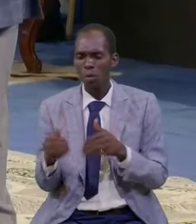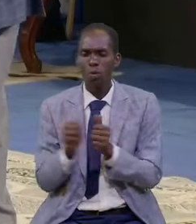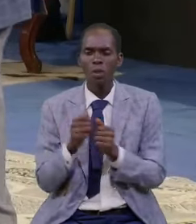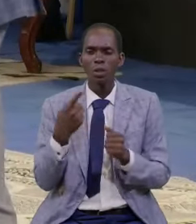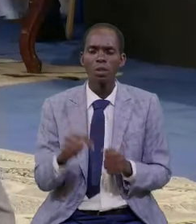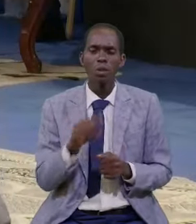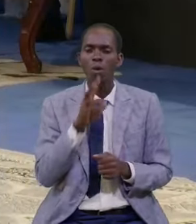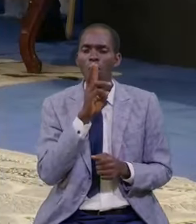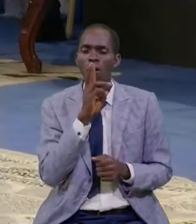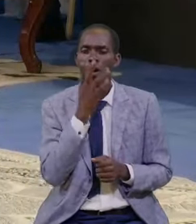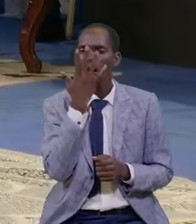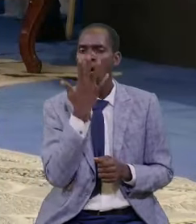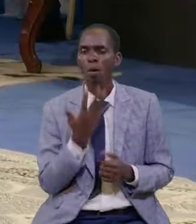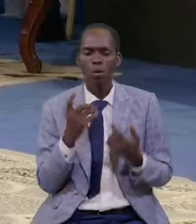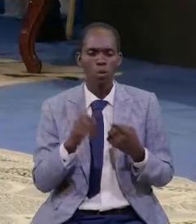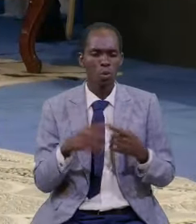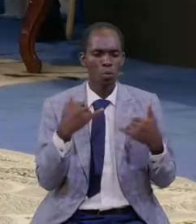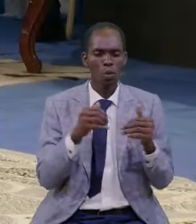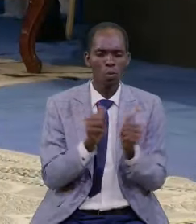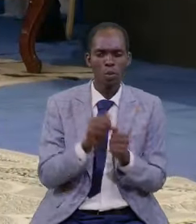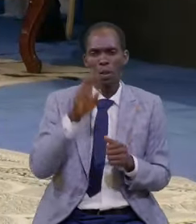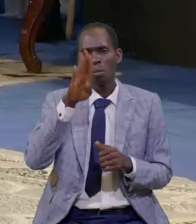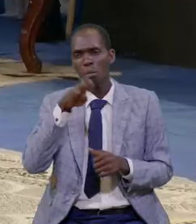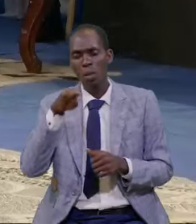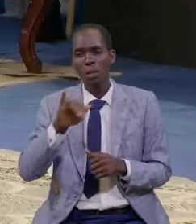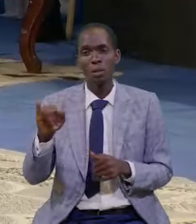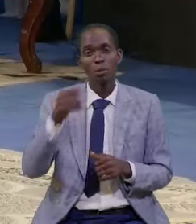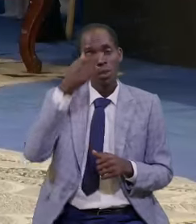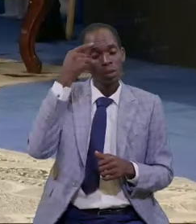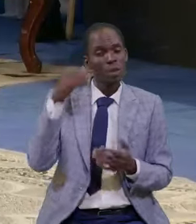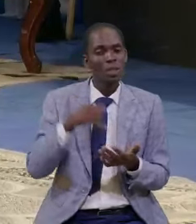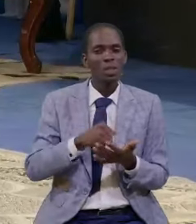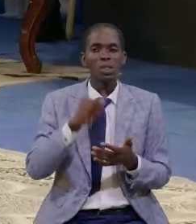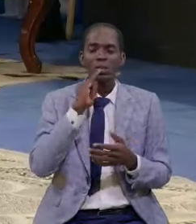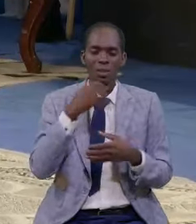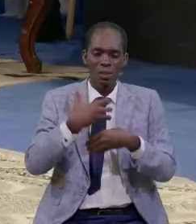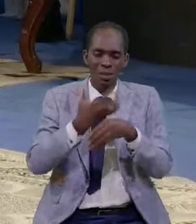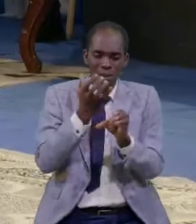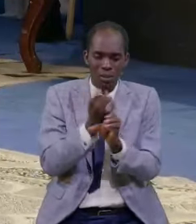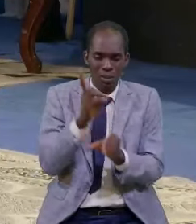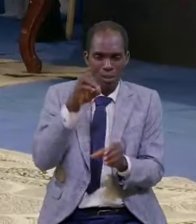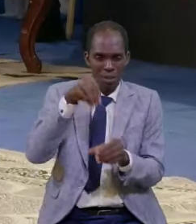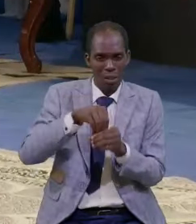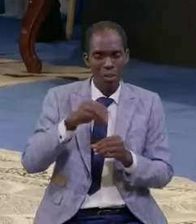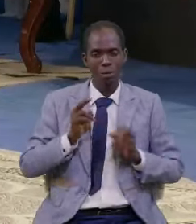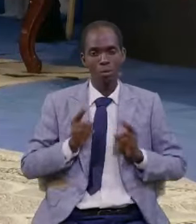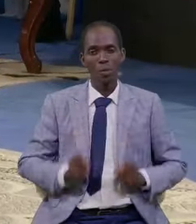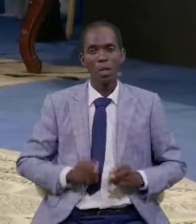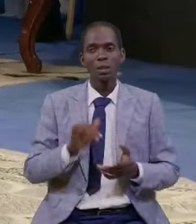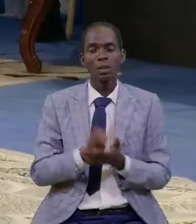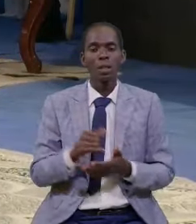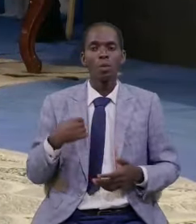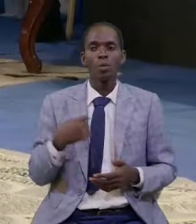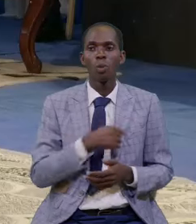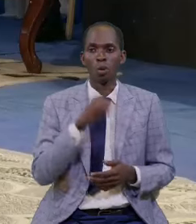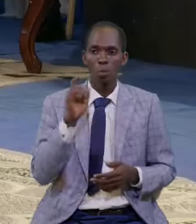know, the brushes, because it is created in man that we must. And when you grow up